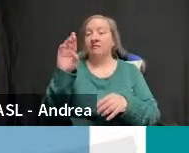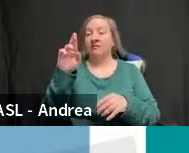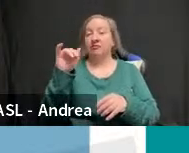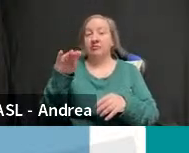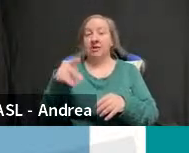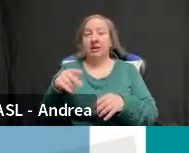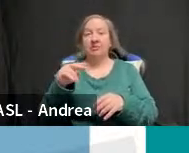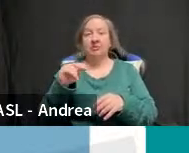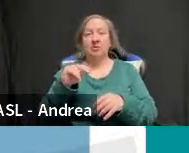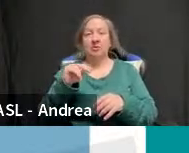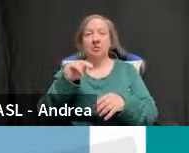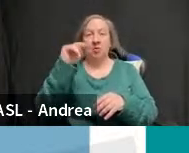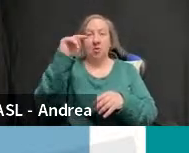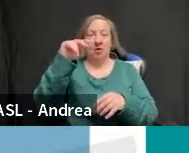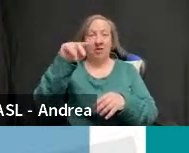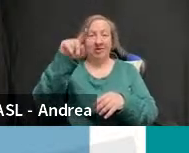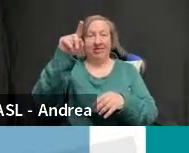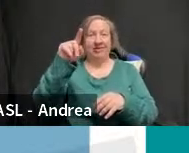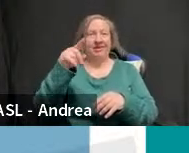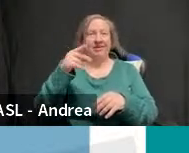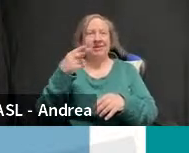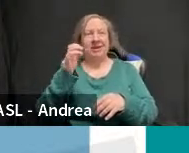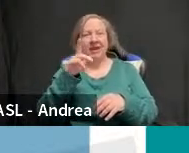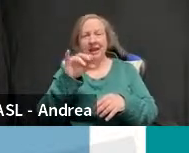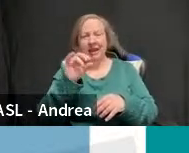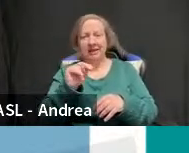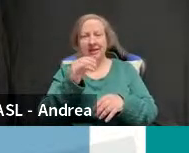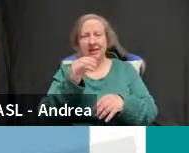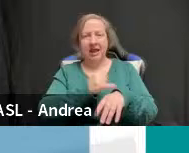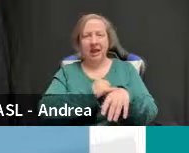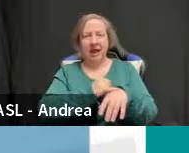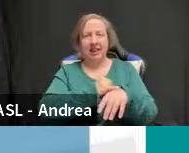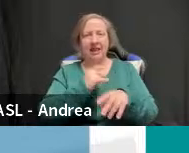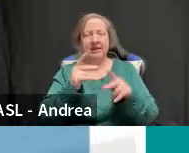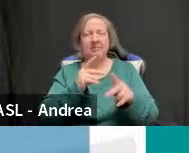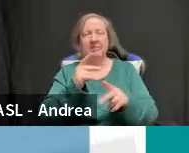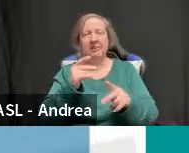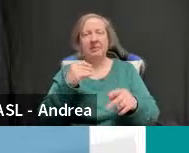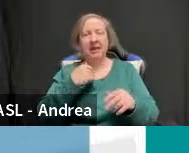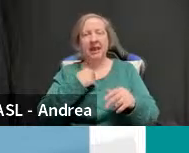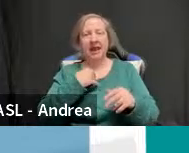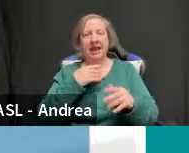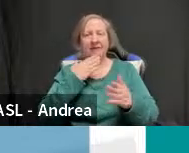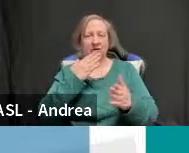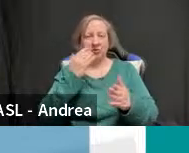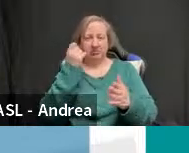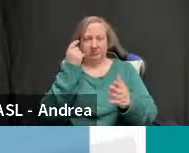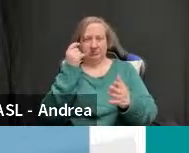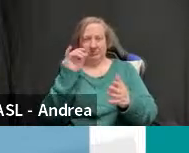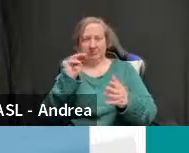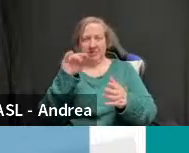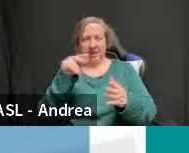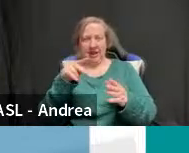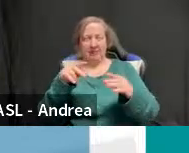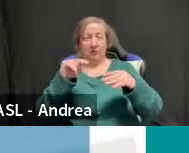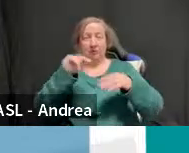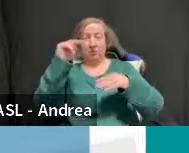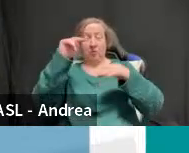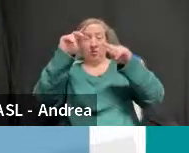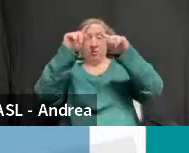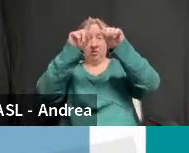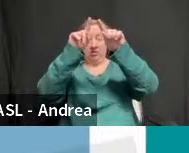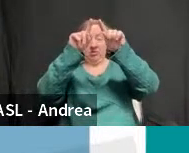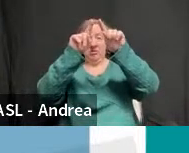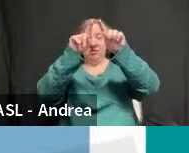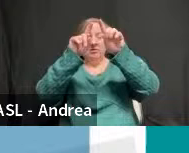here, and this is Hayden Island, and I think people probably at this point have a good sense of reading the map there. So the parameters